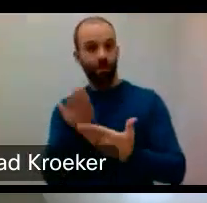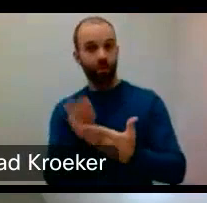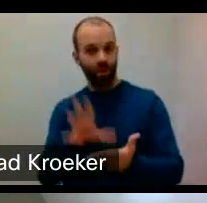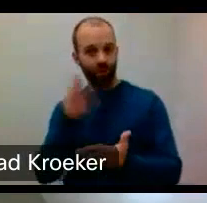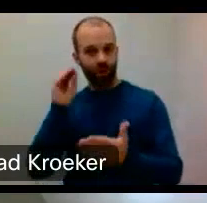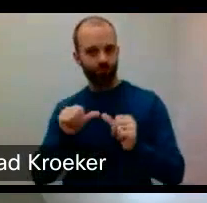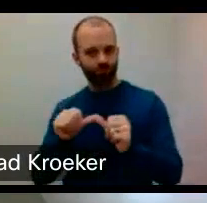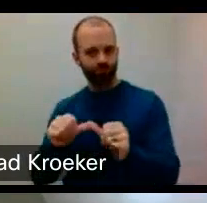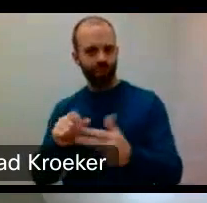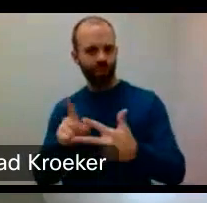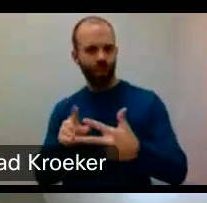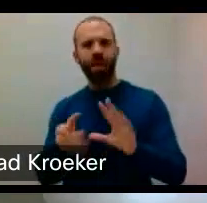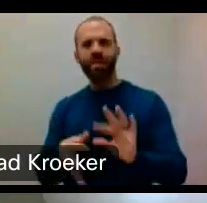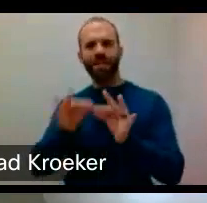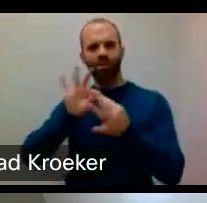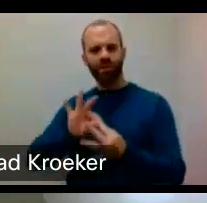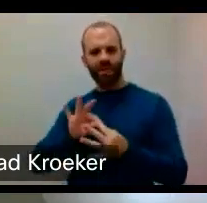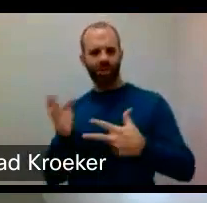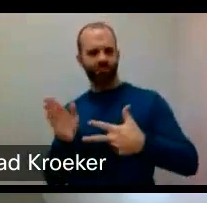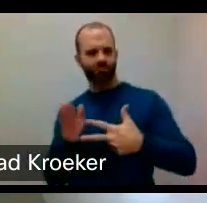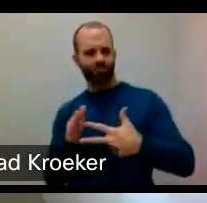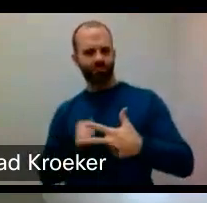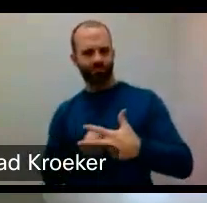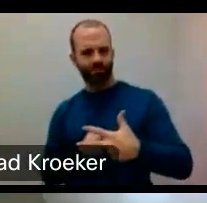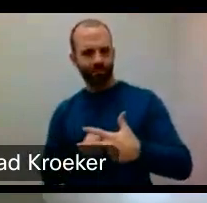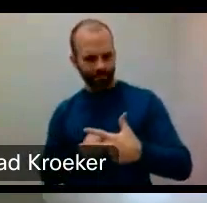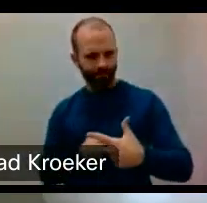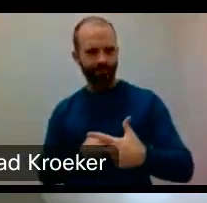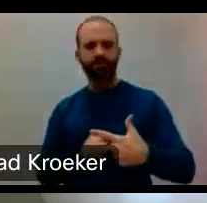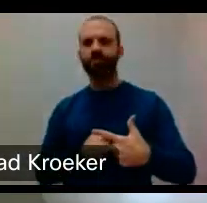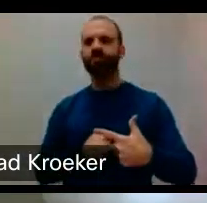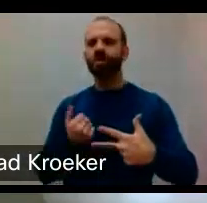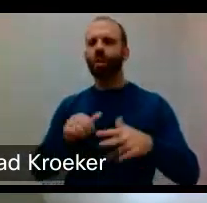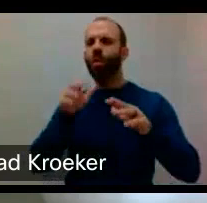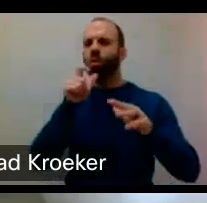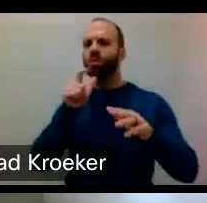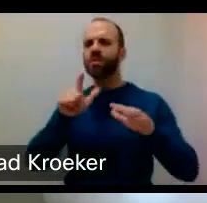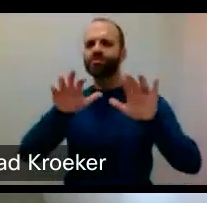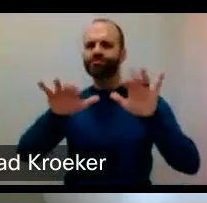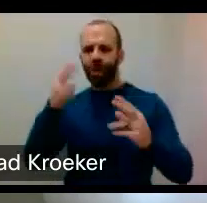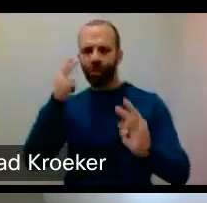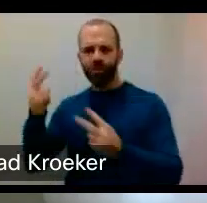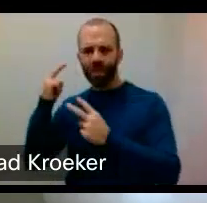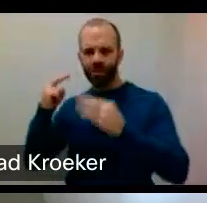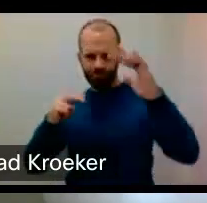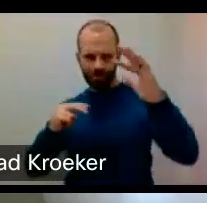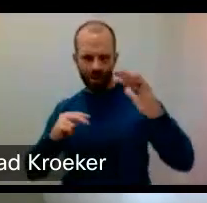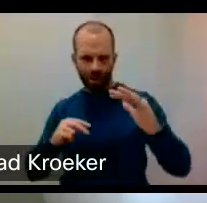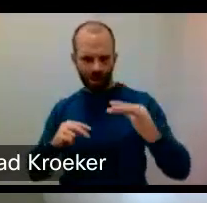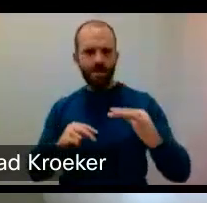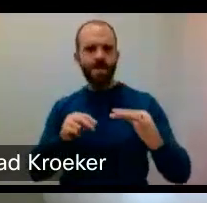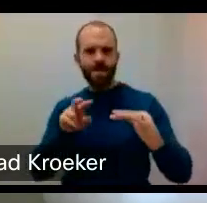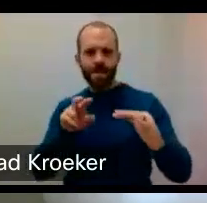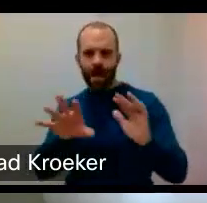we have the interpretation. In this section, the author of this reflection has pulled out some of the most or